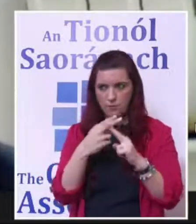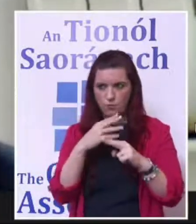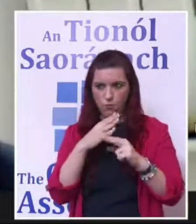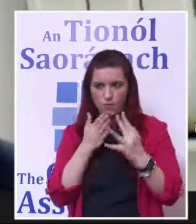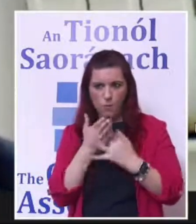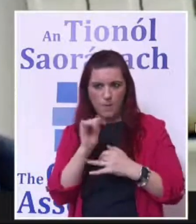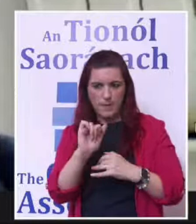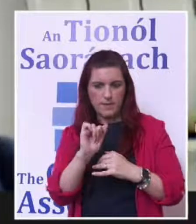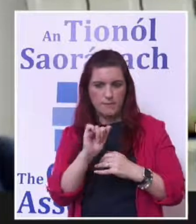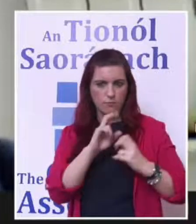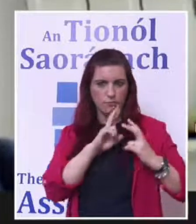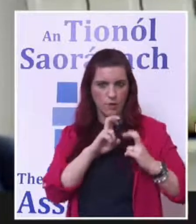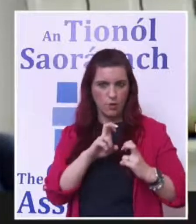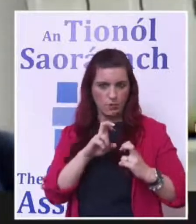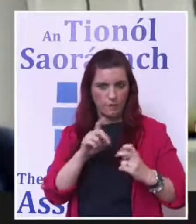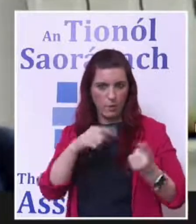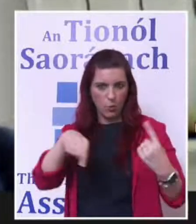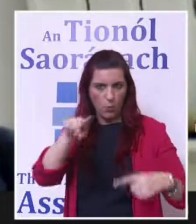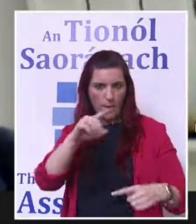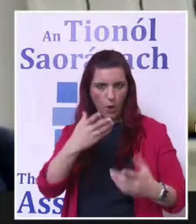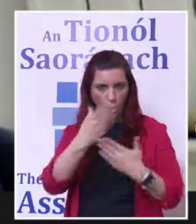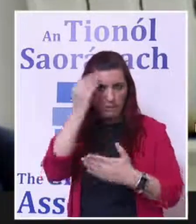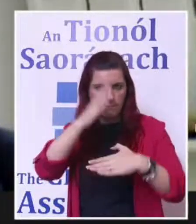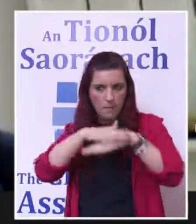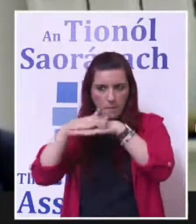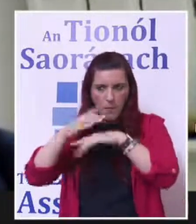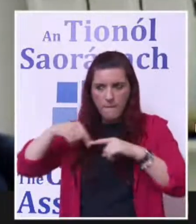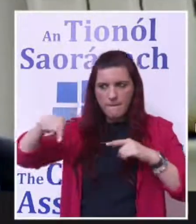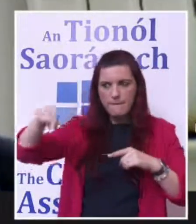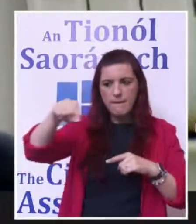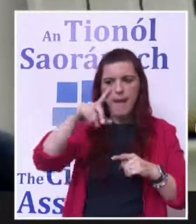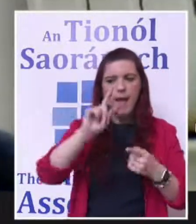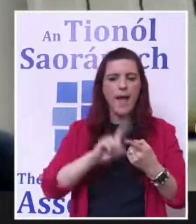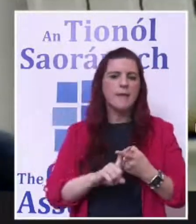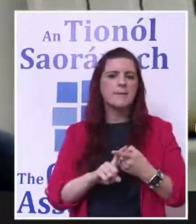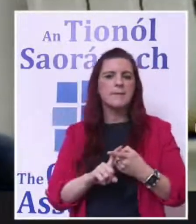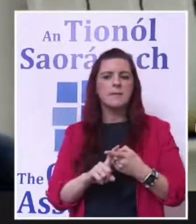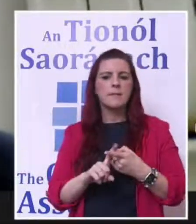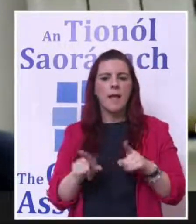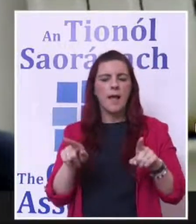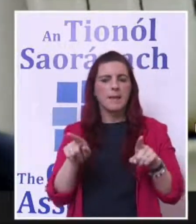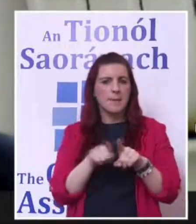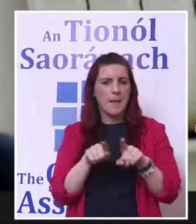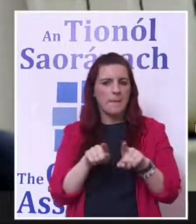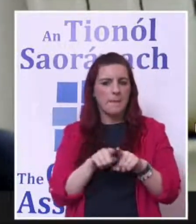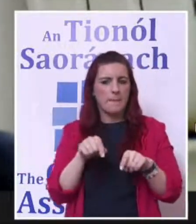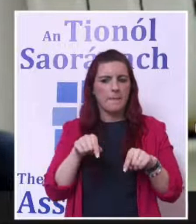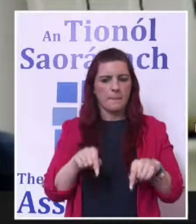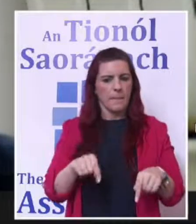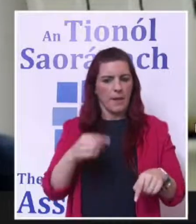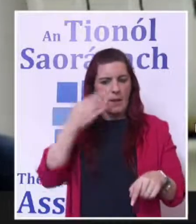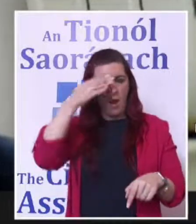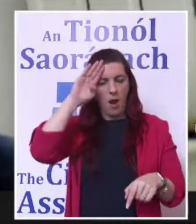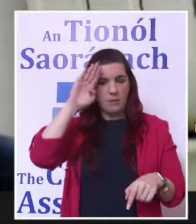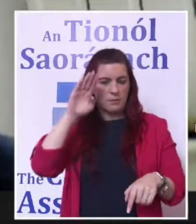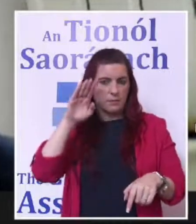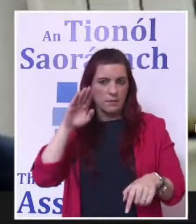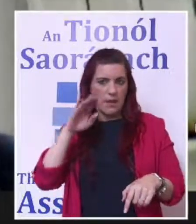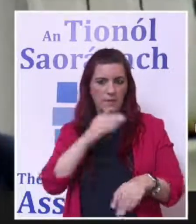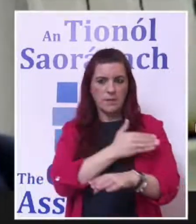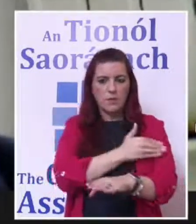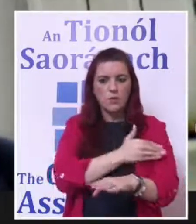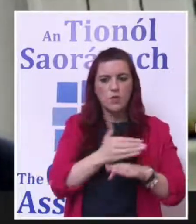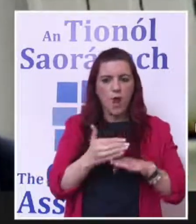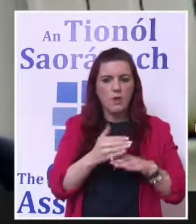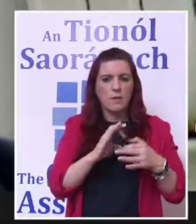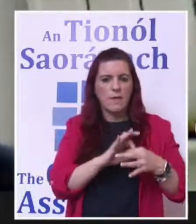undertaken through yourselves. And I'm also around long enough in Ireland to have been at the start of the breakup